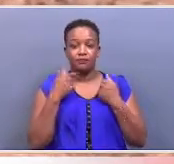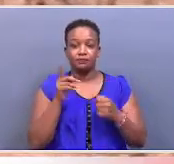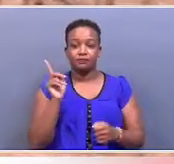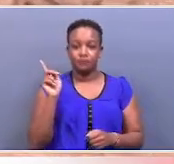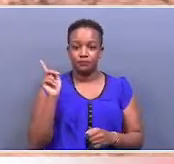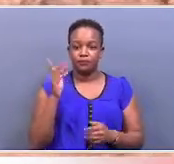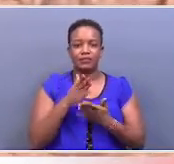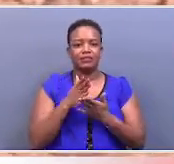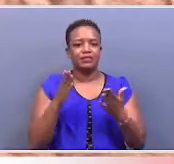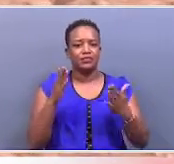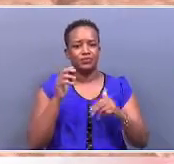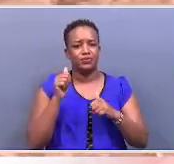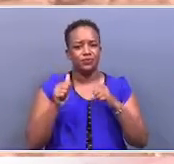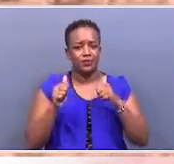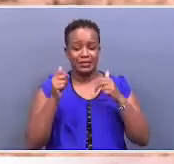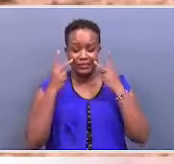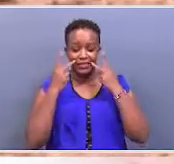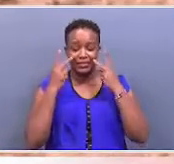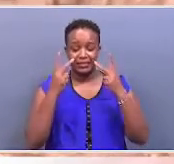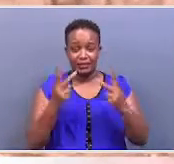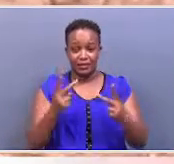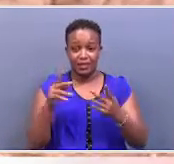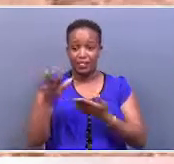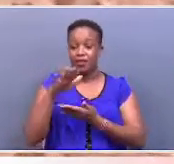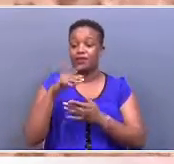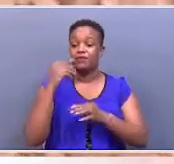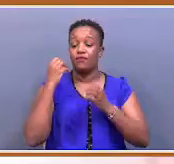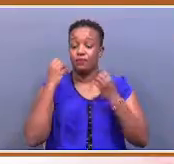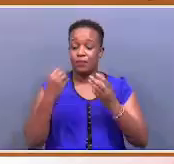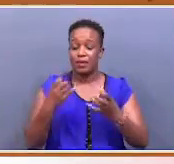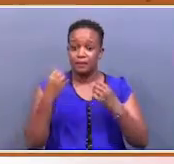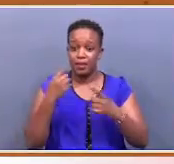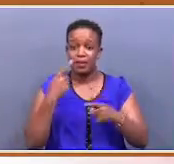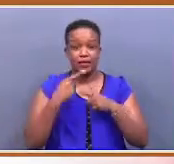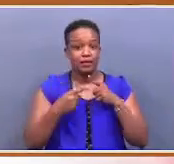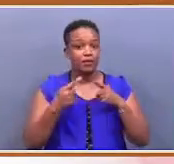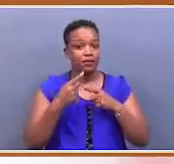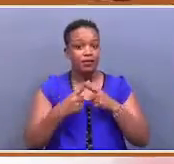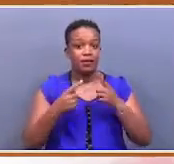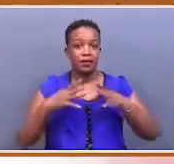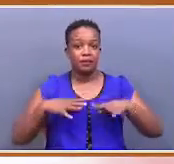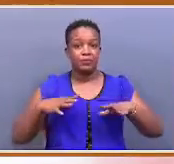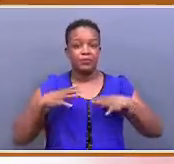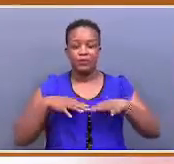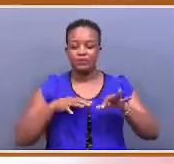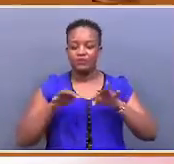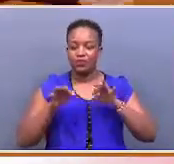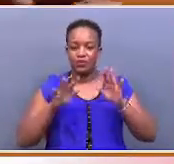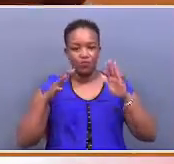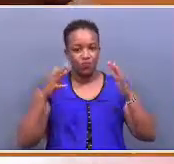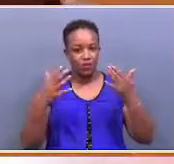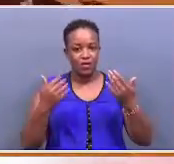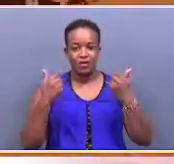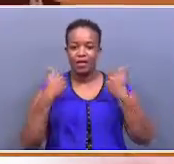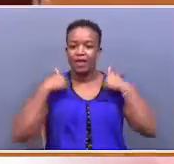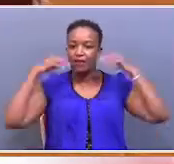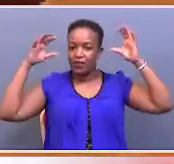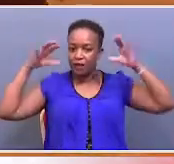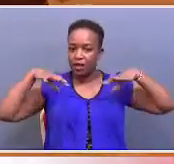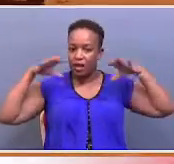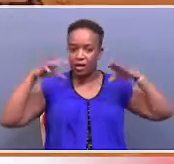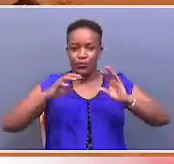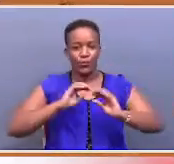been painted and witnessed in the area for many years. Residents say they have been receiving depressed rainfall and at times